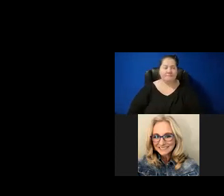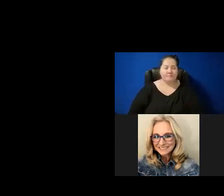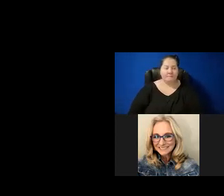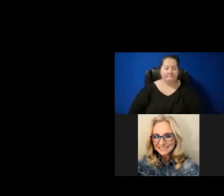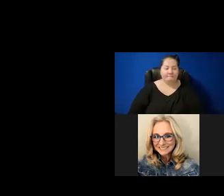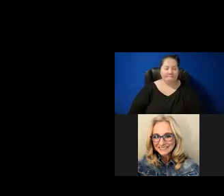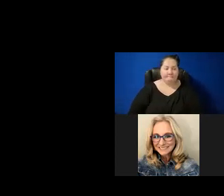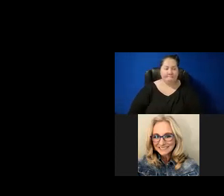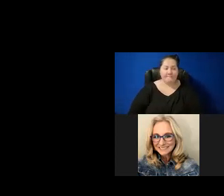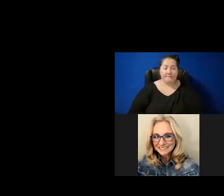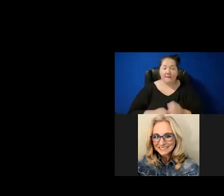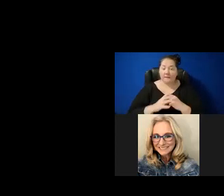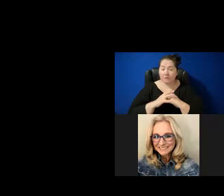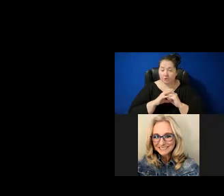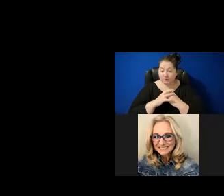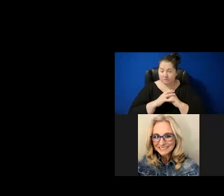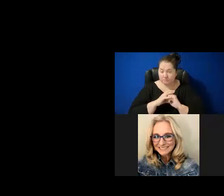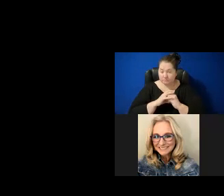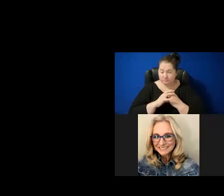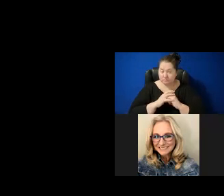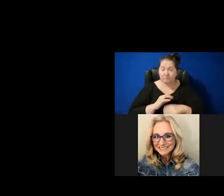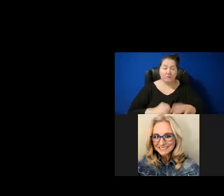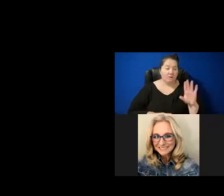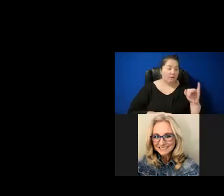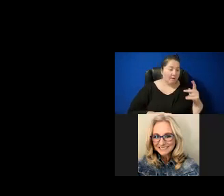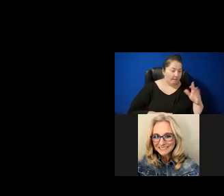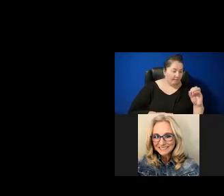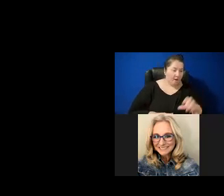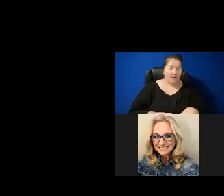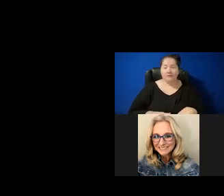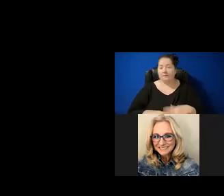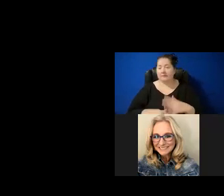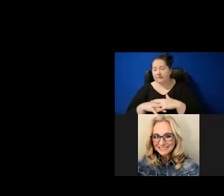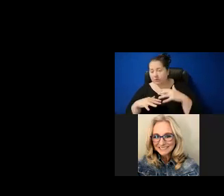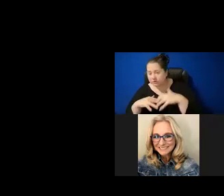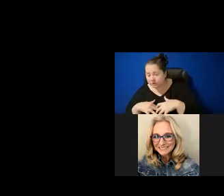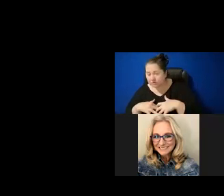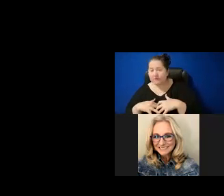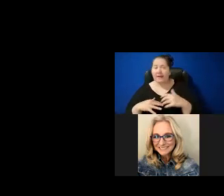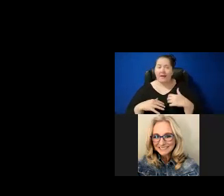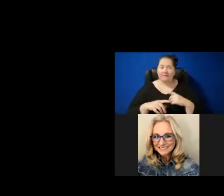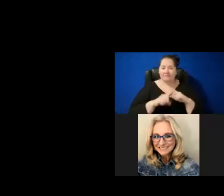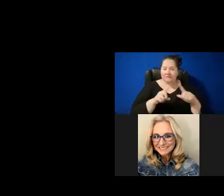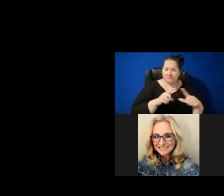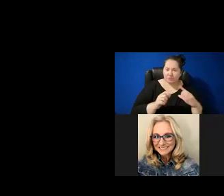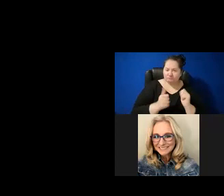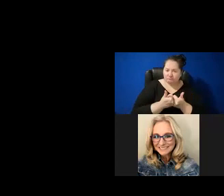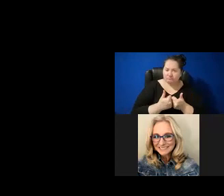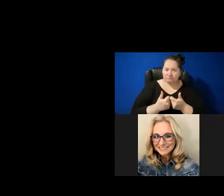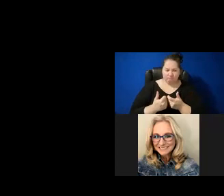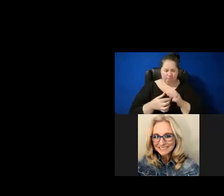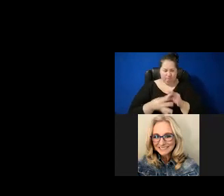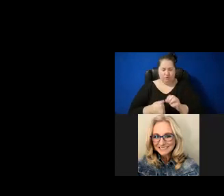have intersectionality. So BIPOC and Indigenous survivors often face intersectional challenges related to their